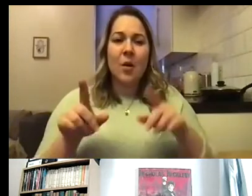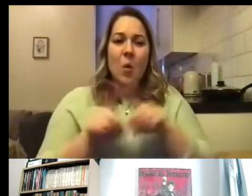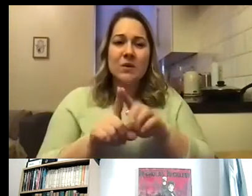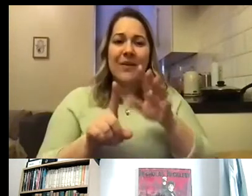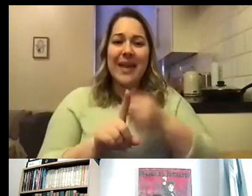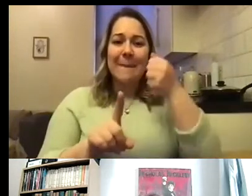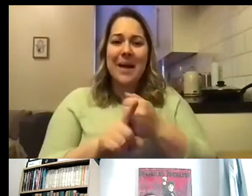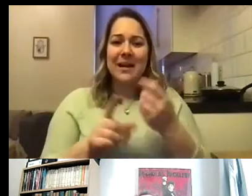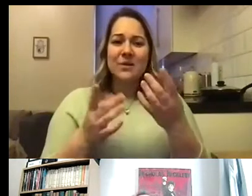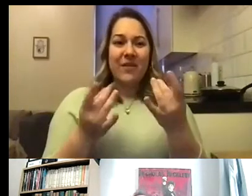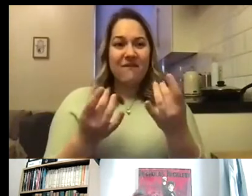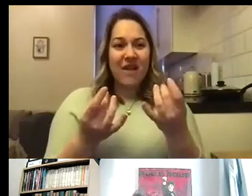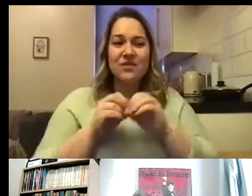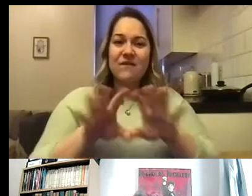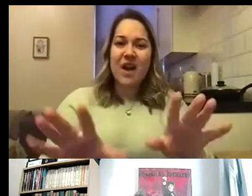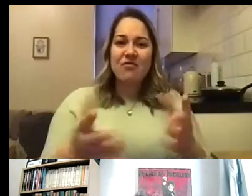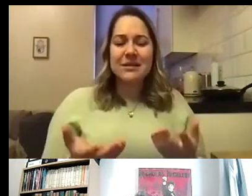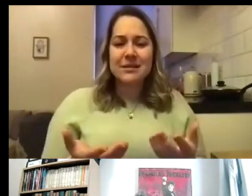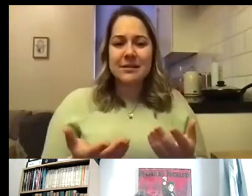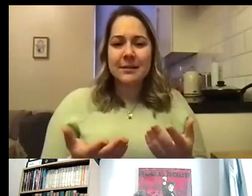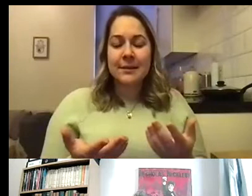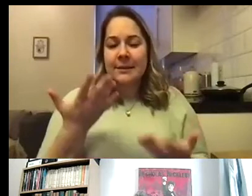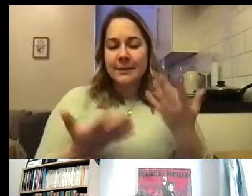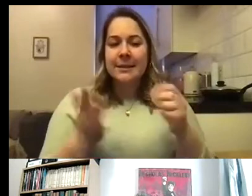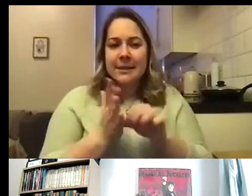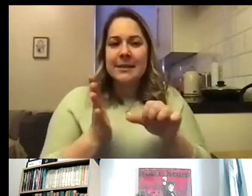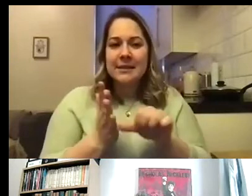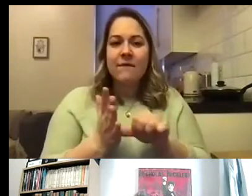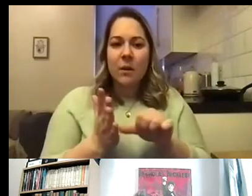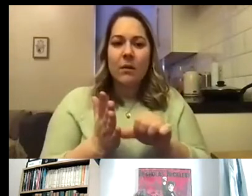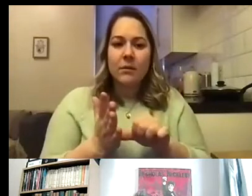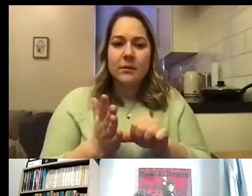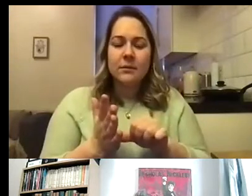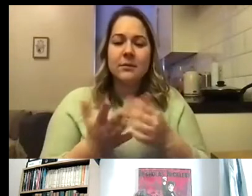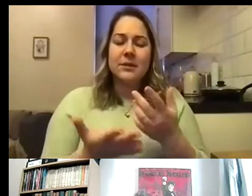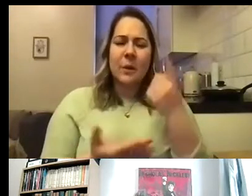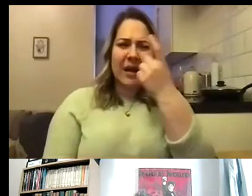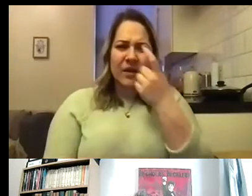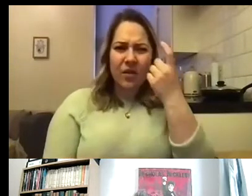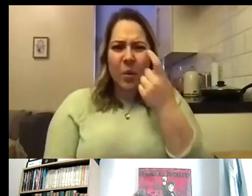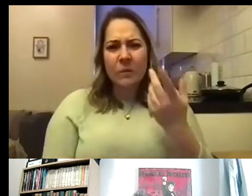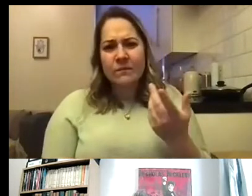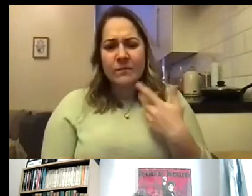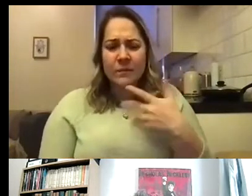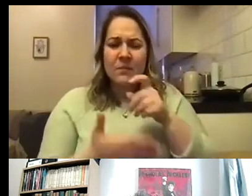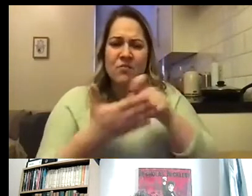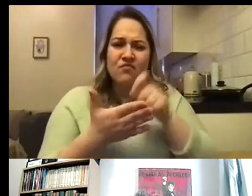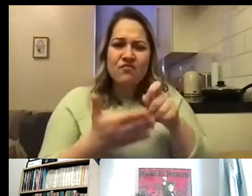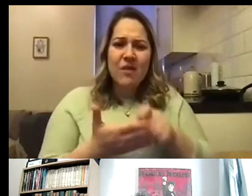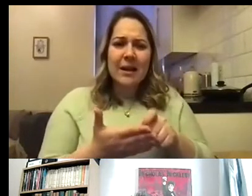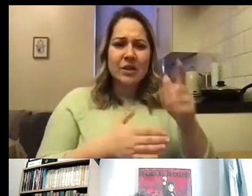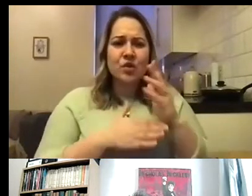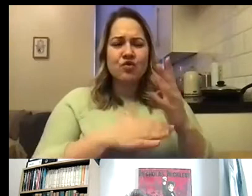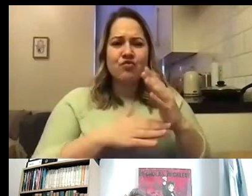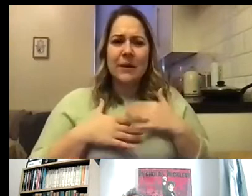this virus, it puts us in a difficult position. So that kind of made me think as well, you know, when I was writing this about the trees to breathe.